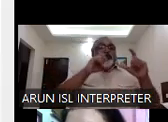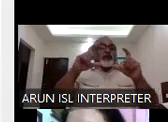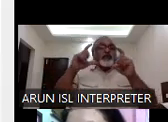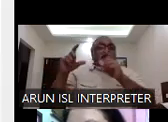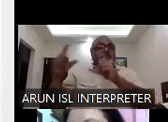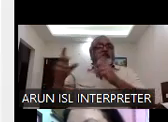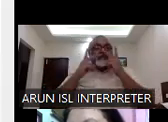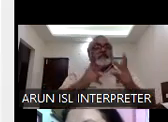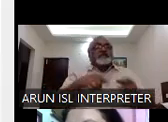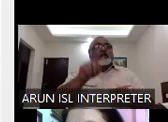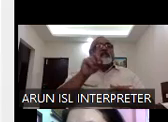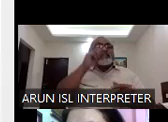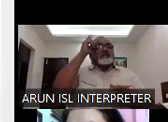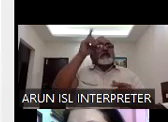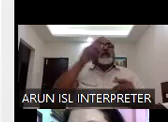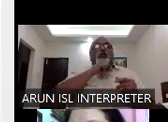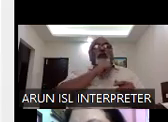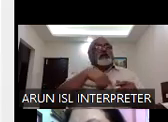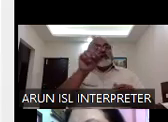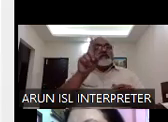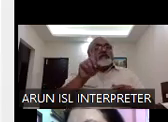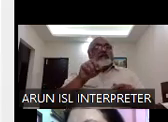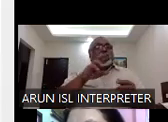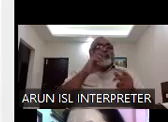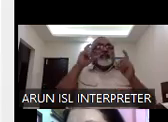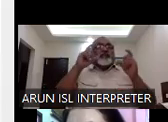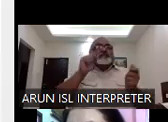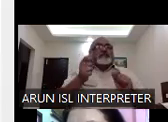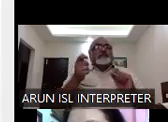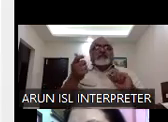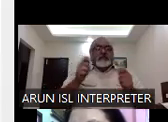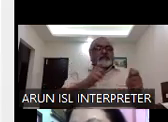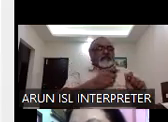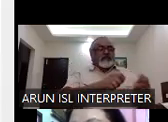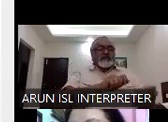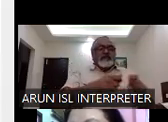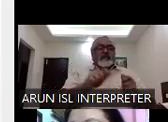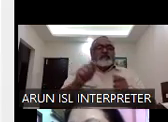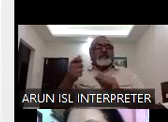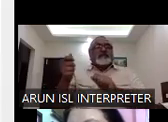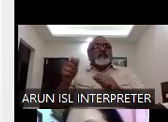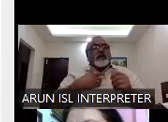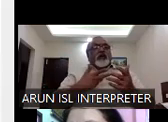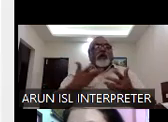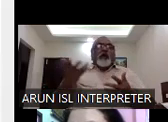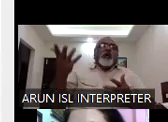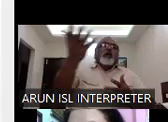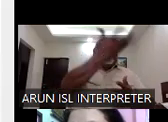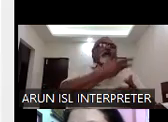different. When you become old, you know, your photograph will be different. So we all are